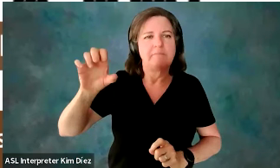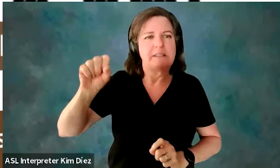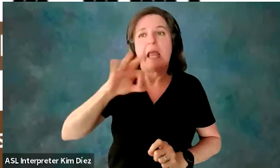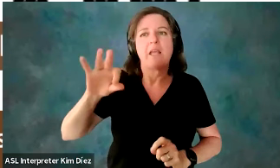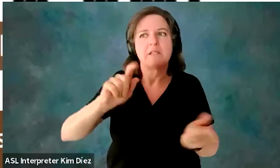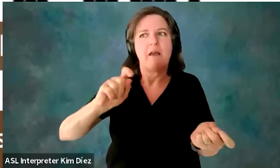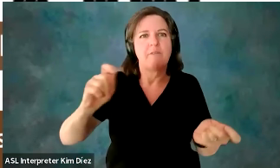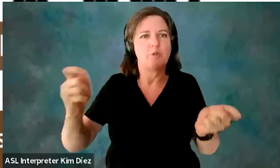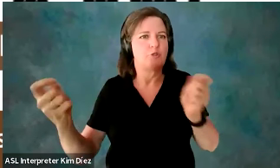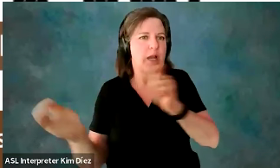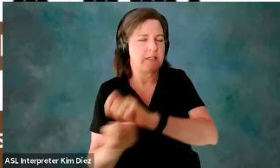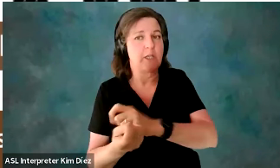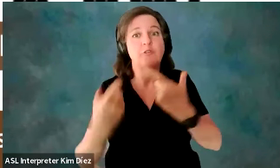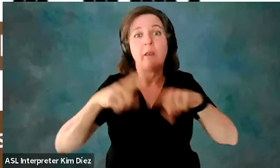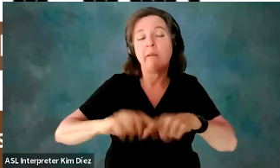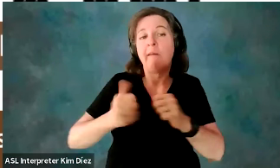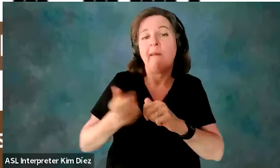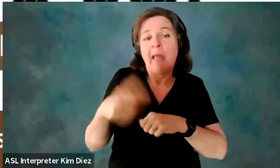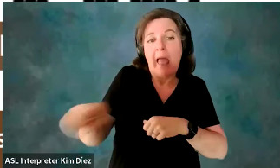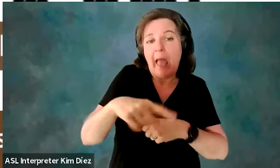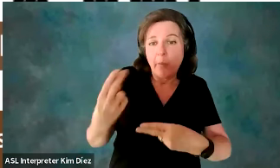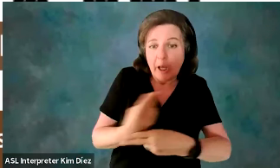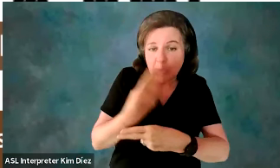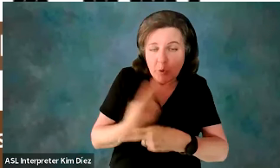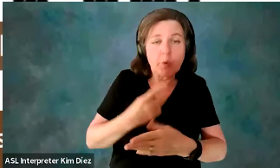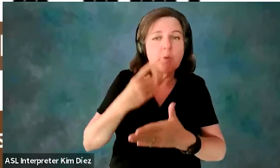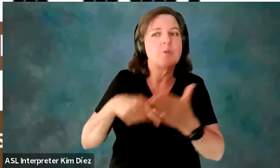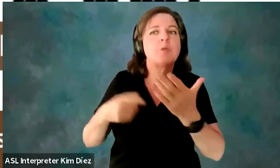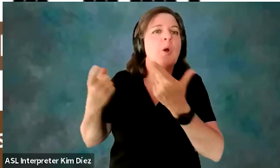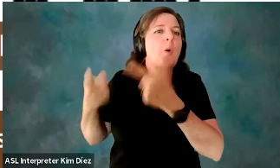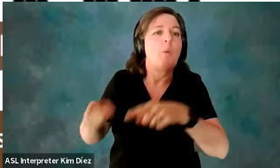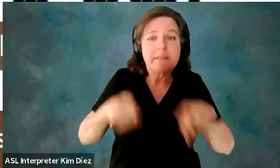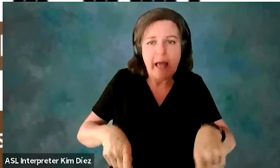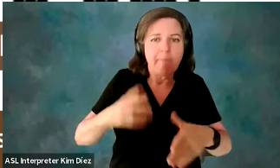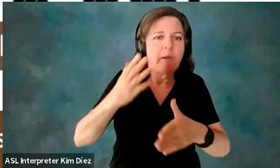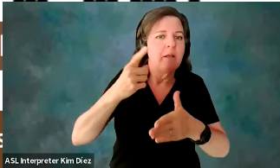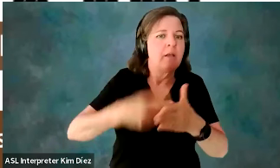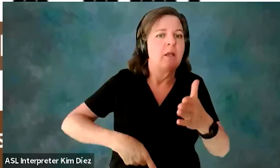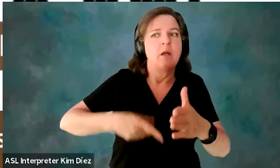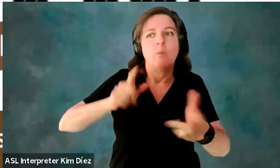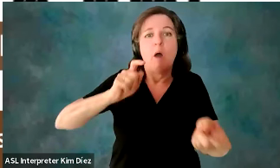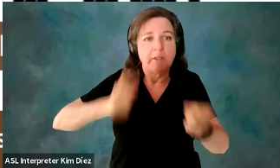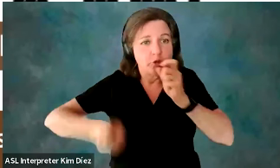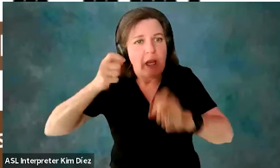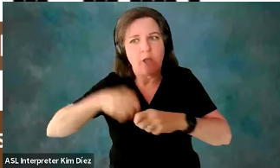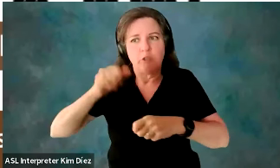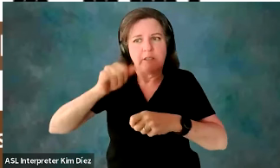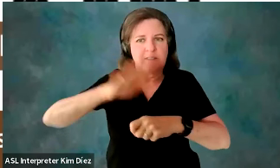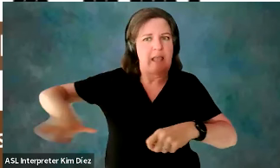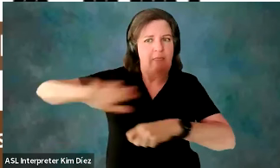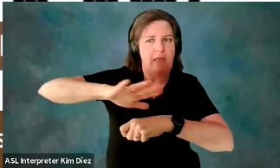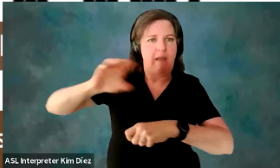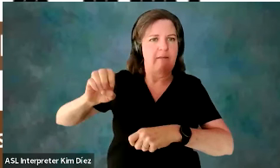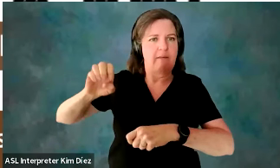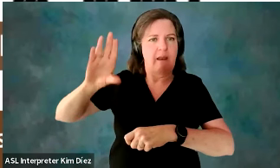transition models, whatever use or whatever has happened in that ecological